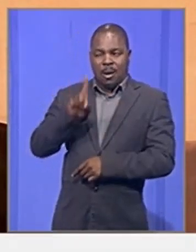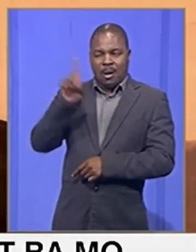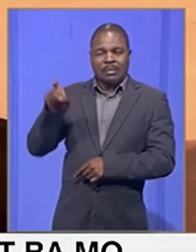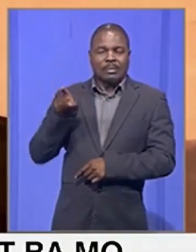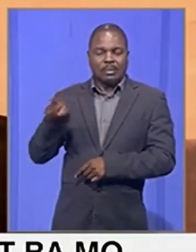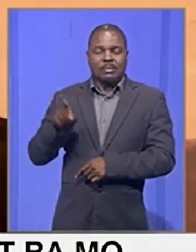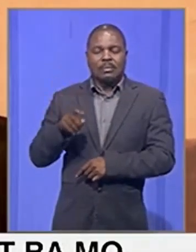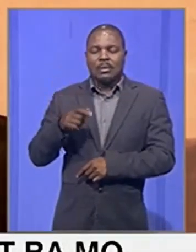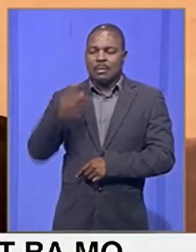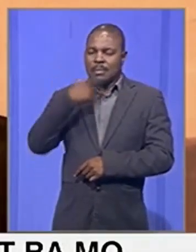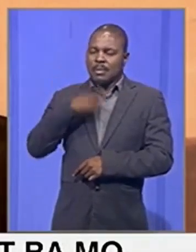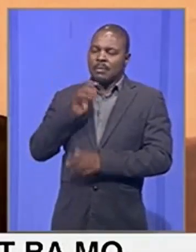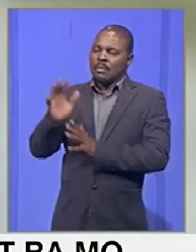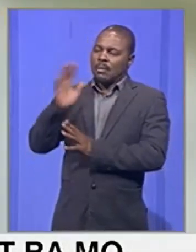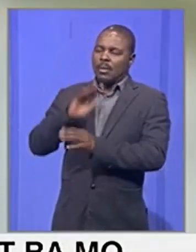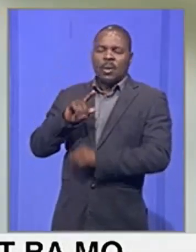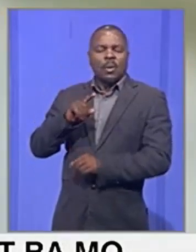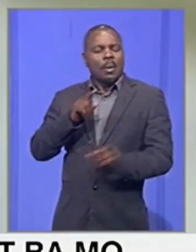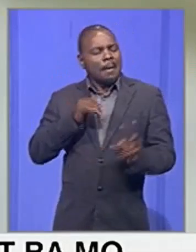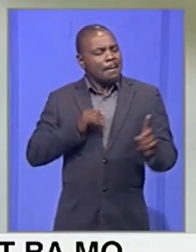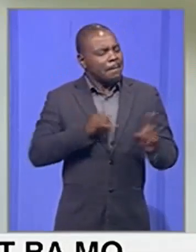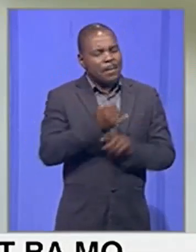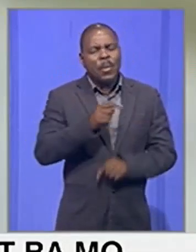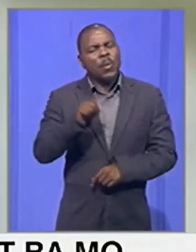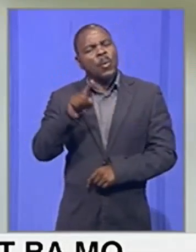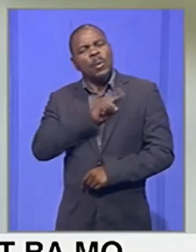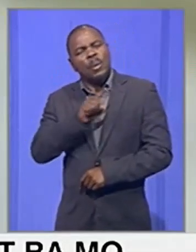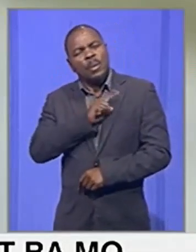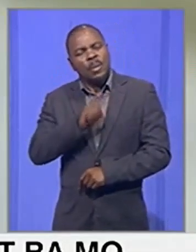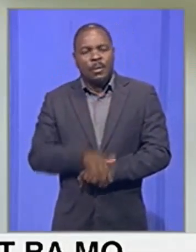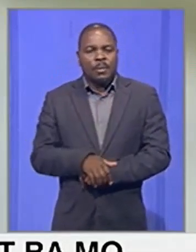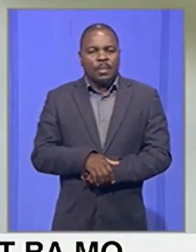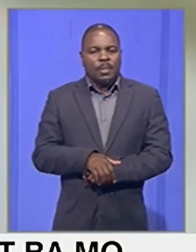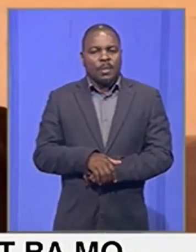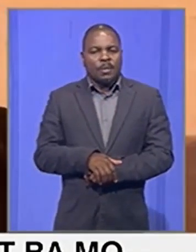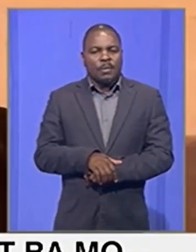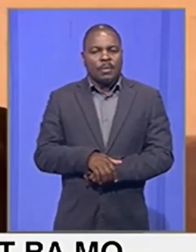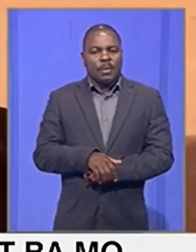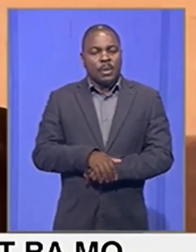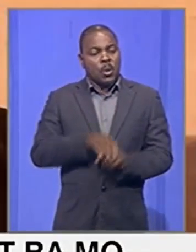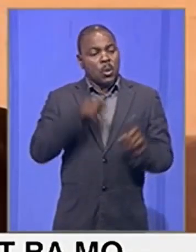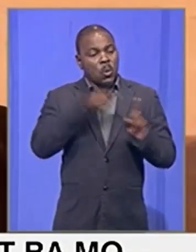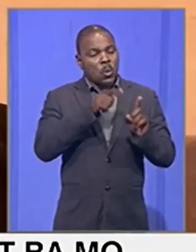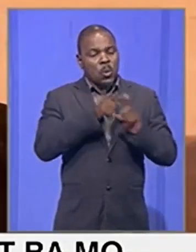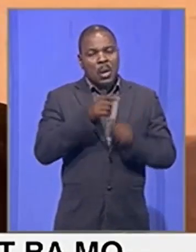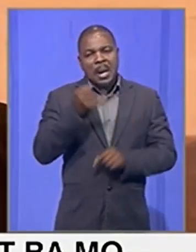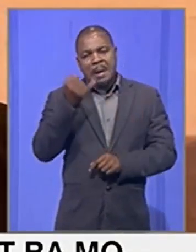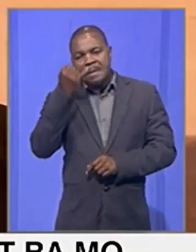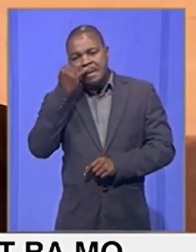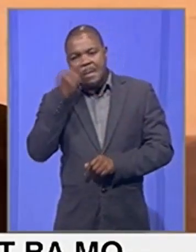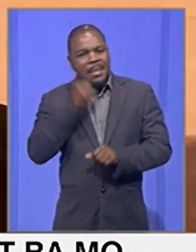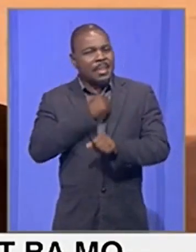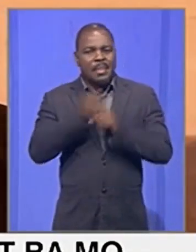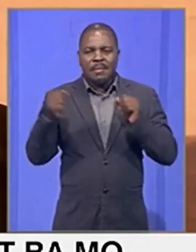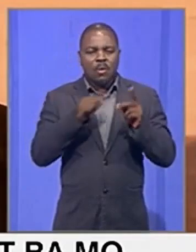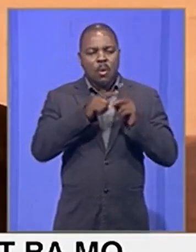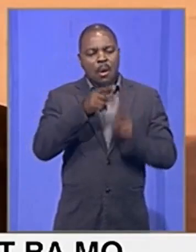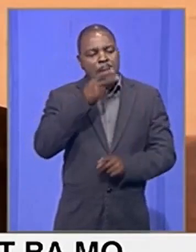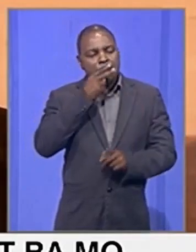Malomagwe motswa setlhabelo wa dingwaga di le 16 a re motlogolo wa gagwe o ne a na le bokamoso jo bo tshepisang mme a re balatofadiwa ba tshwanetse